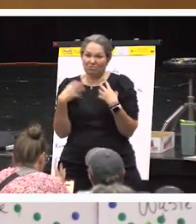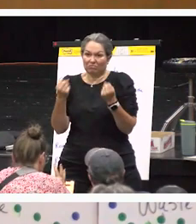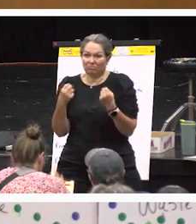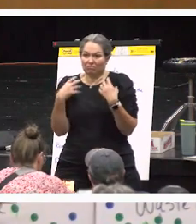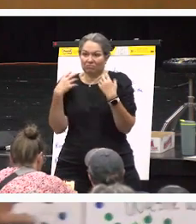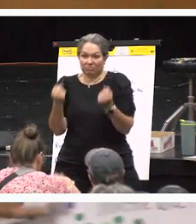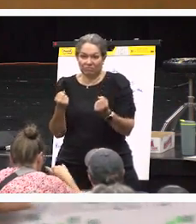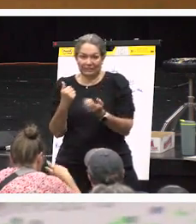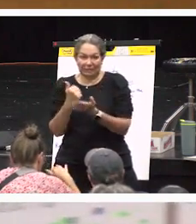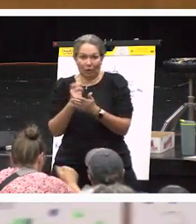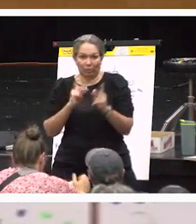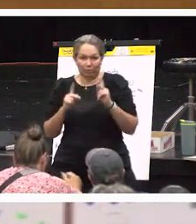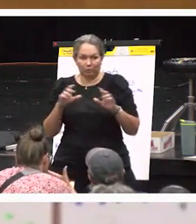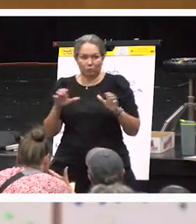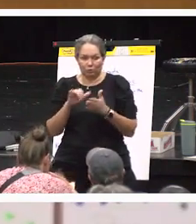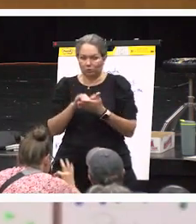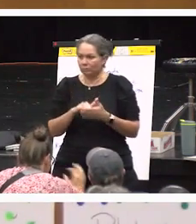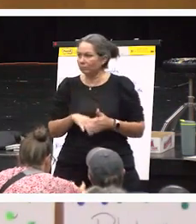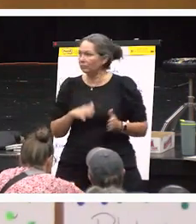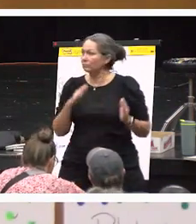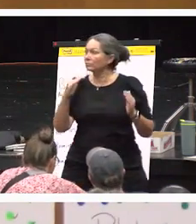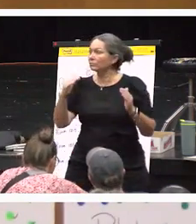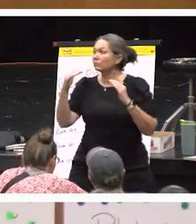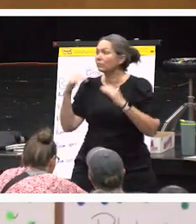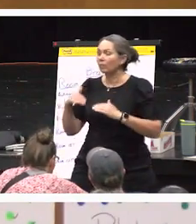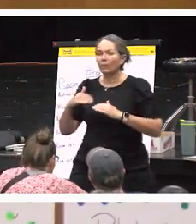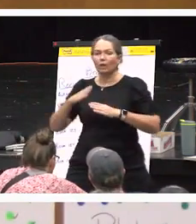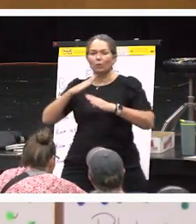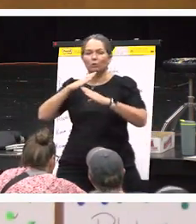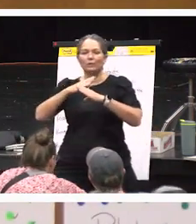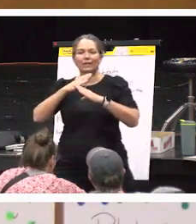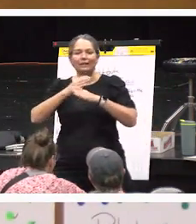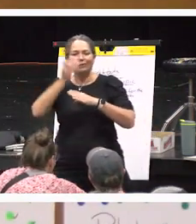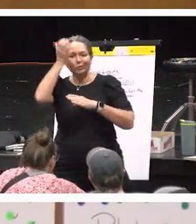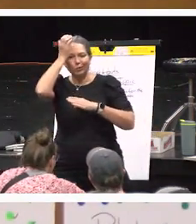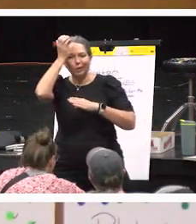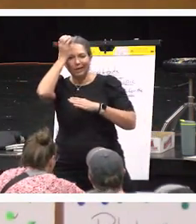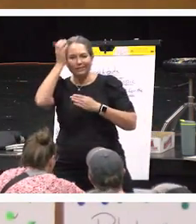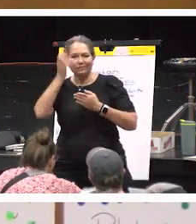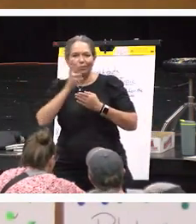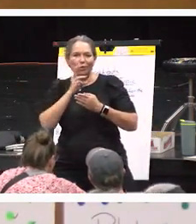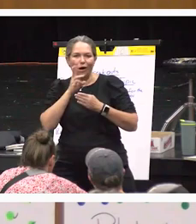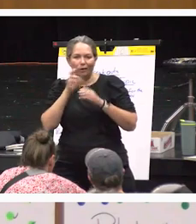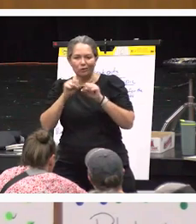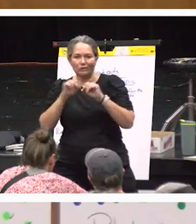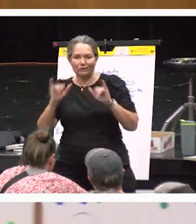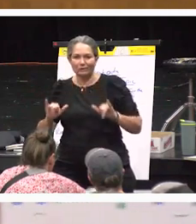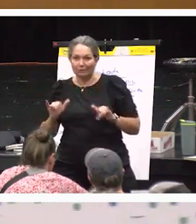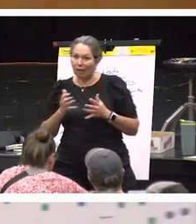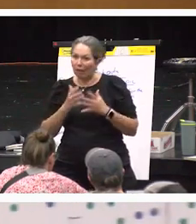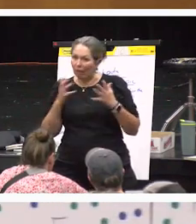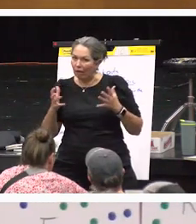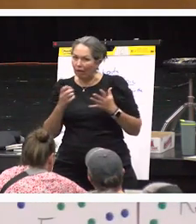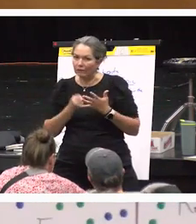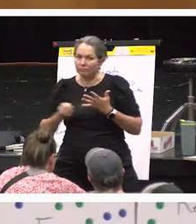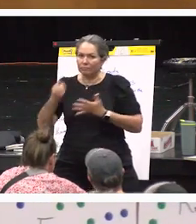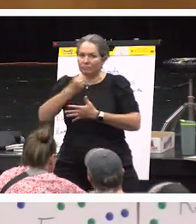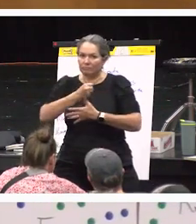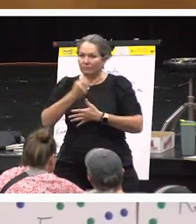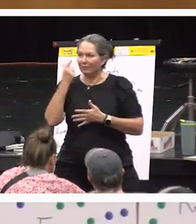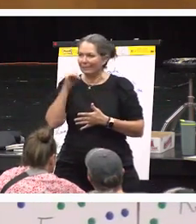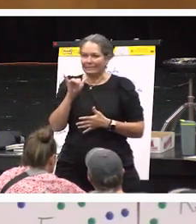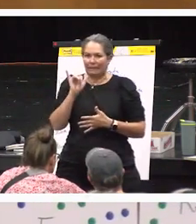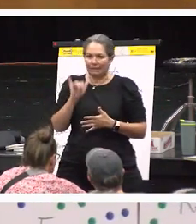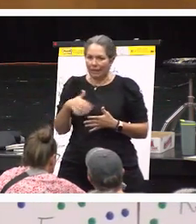that. And then protecting the wastewater system, a lot of priority around that, because that's an immediate